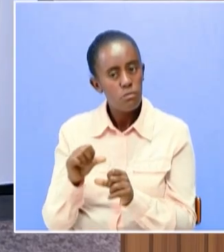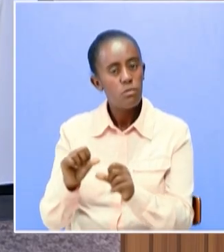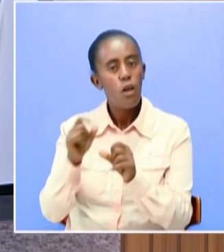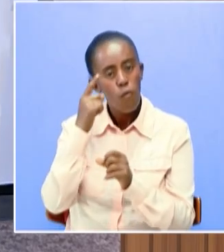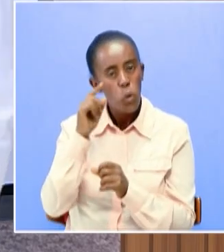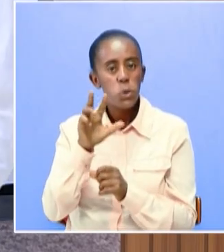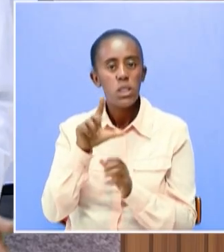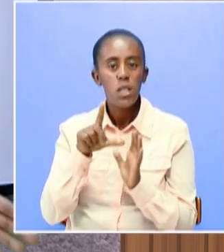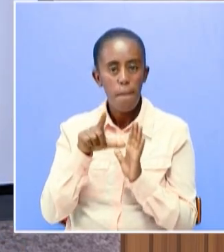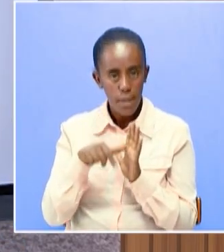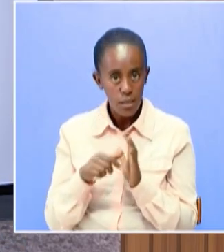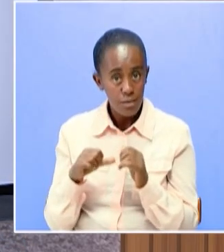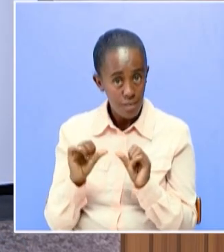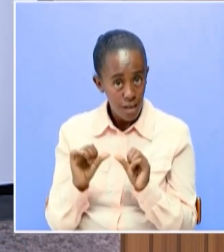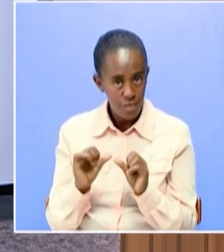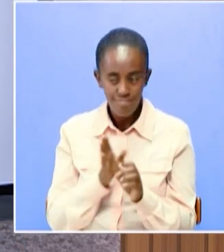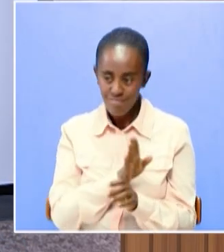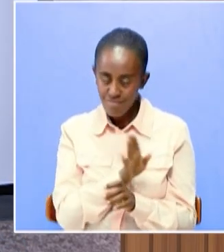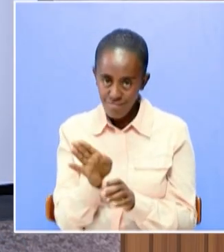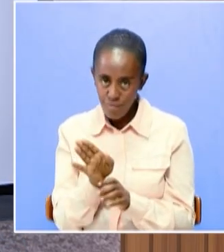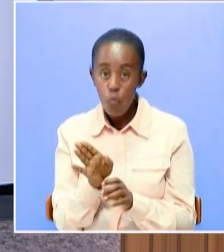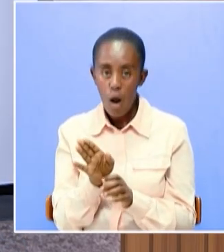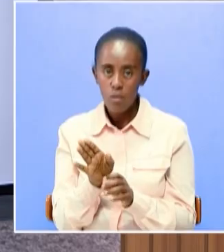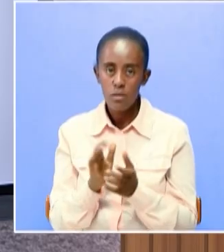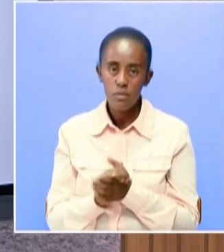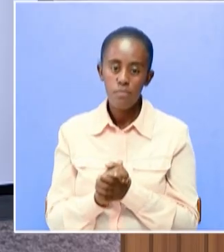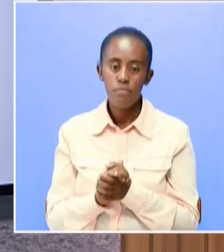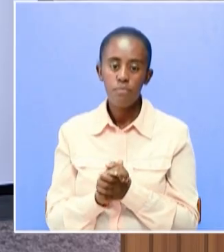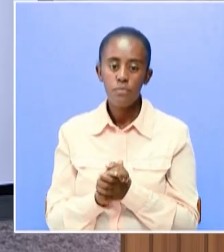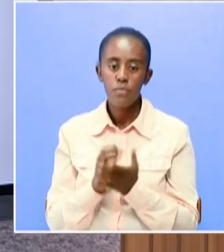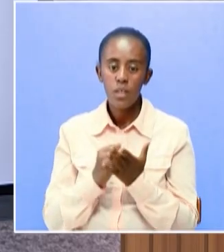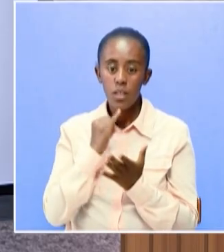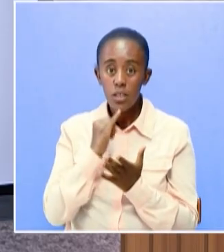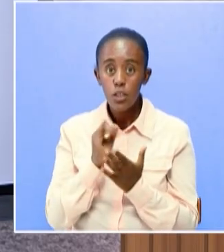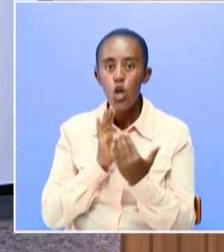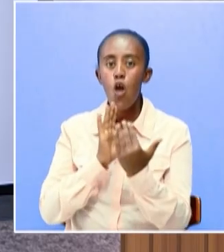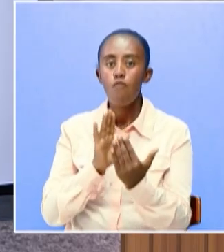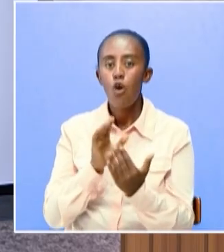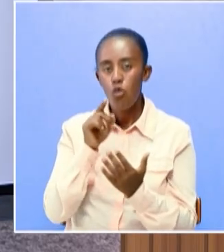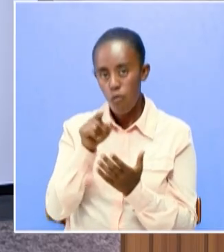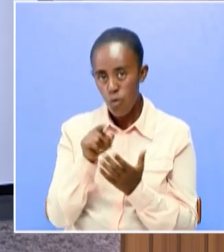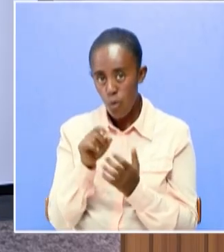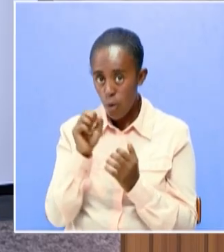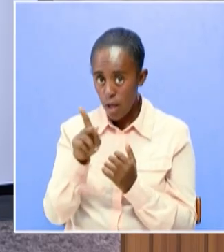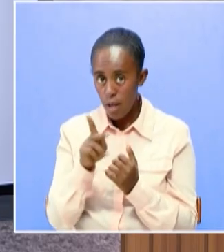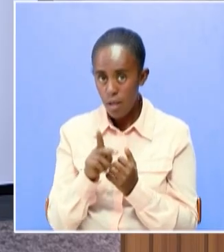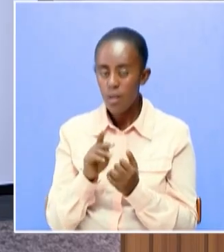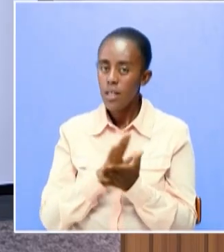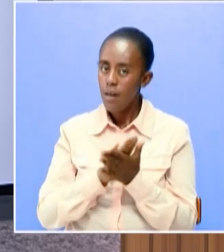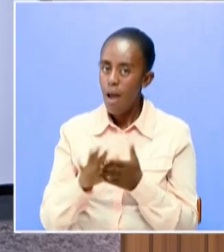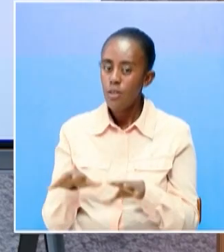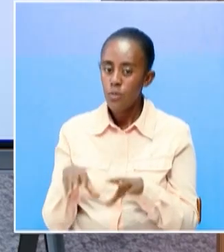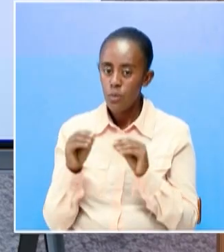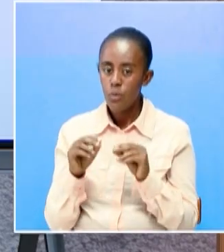for 3 minutes. Then turn right. It is in front of you. Okay? Nice